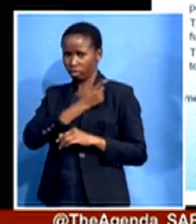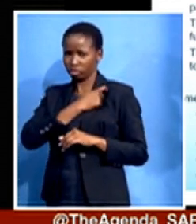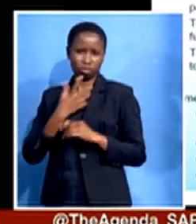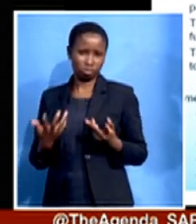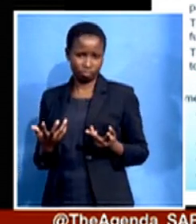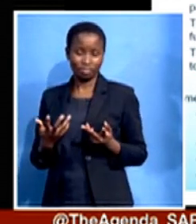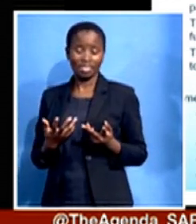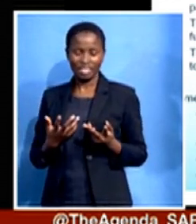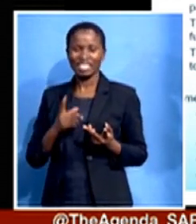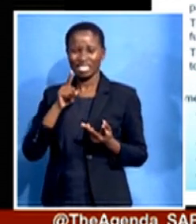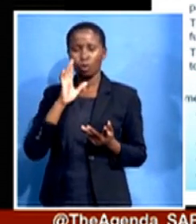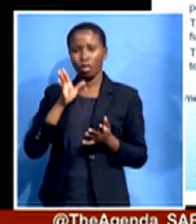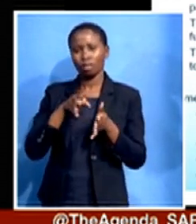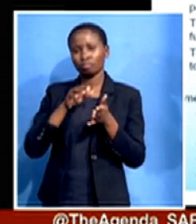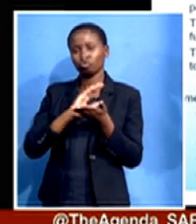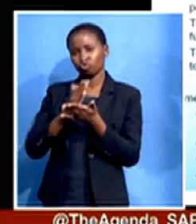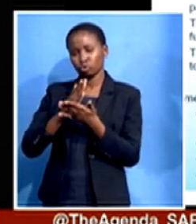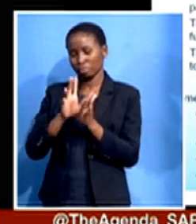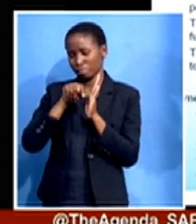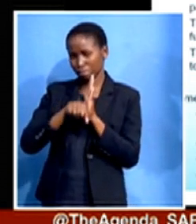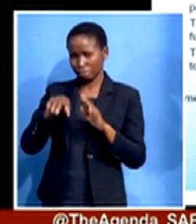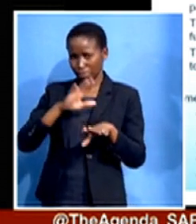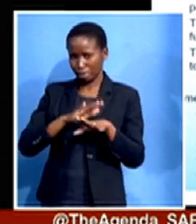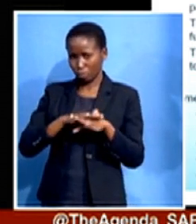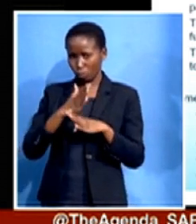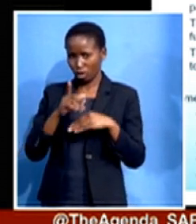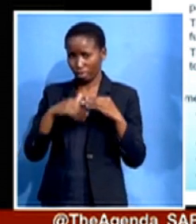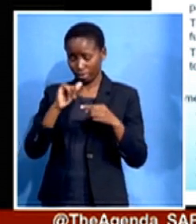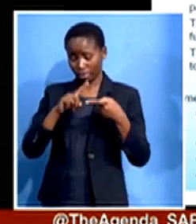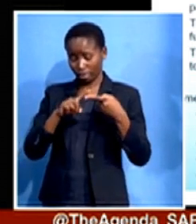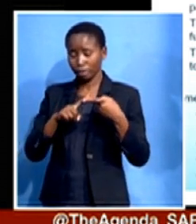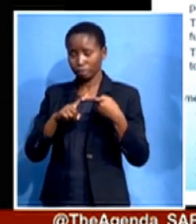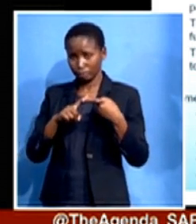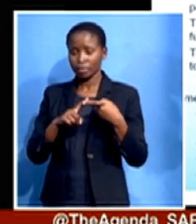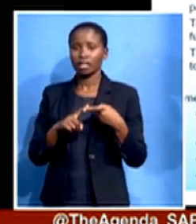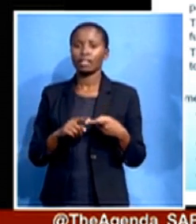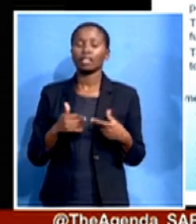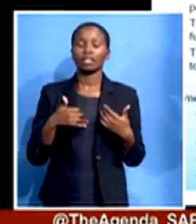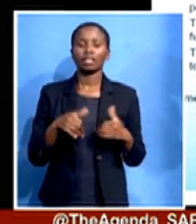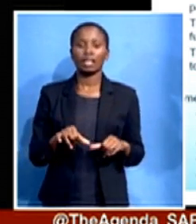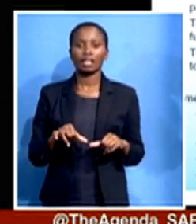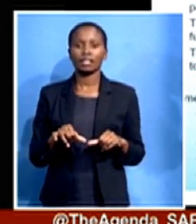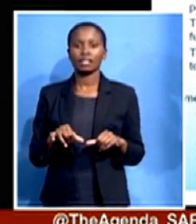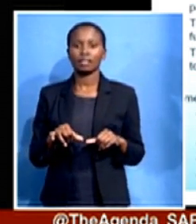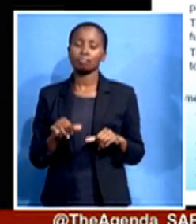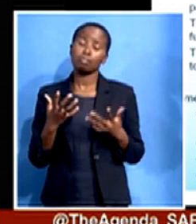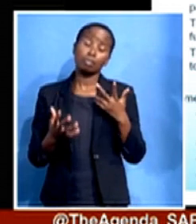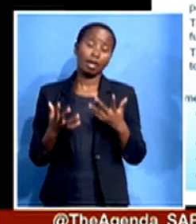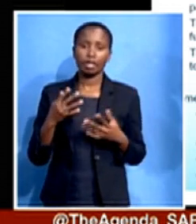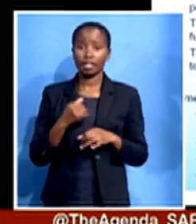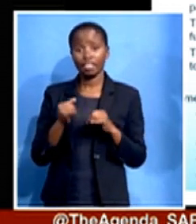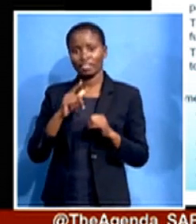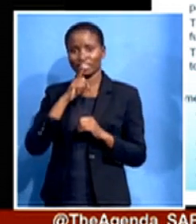on this work. And then I've already, maybe I haven't mentioned that the CSIR has been working